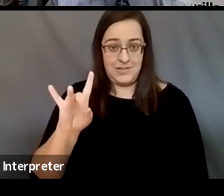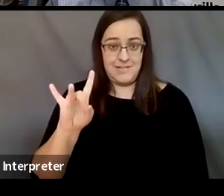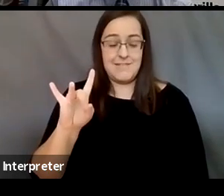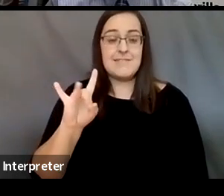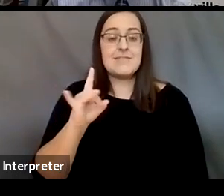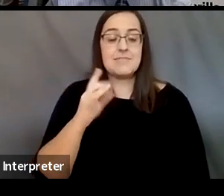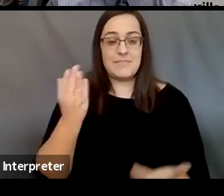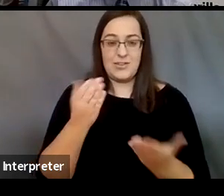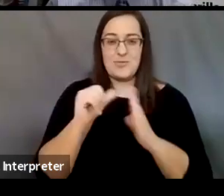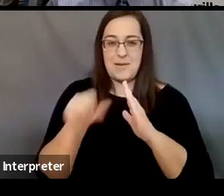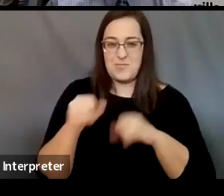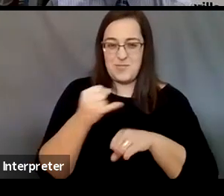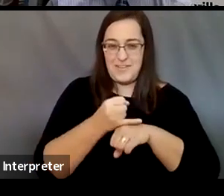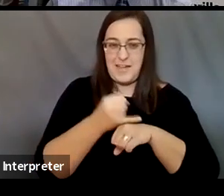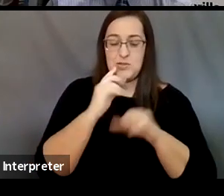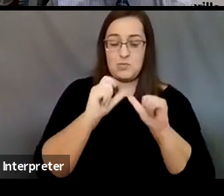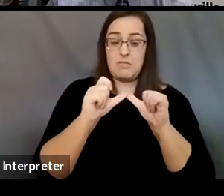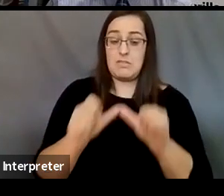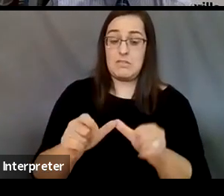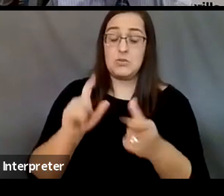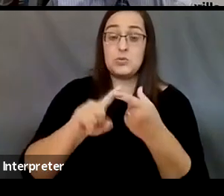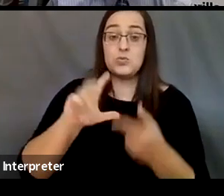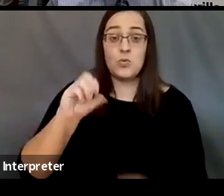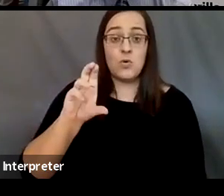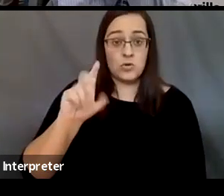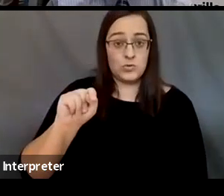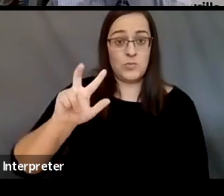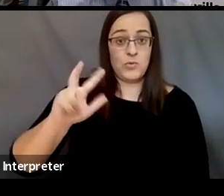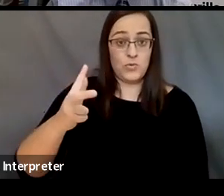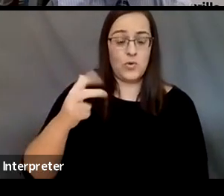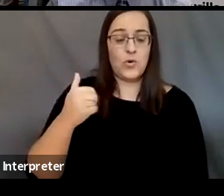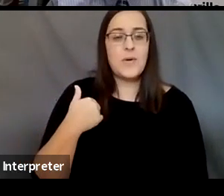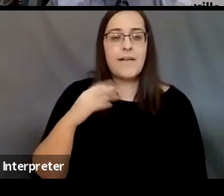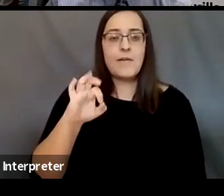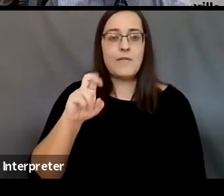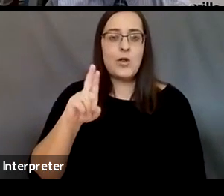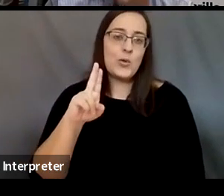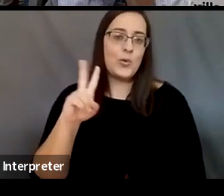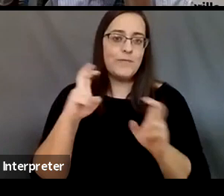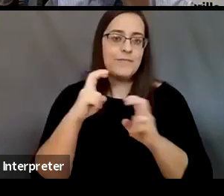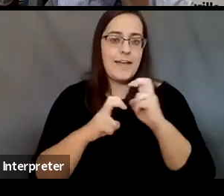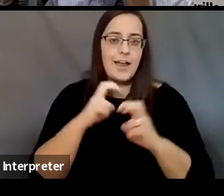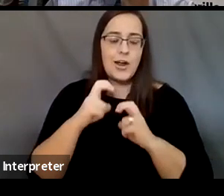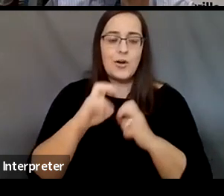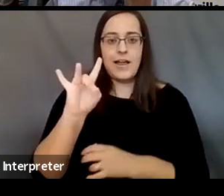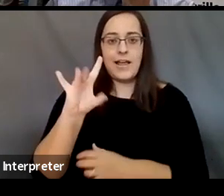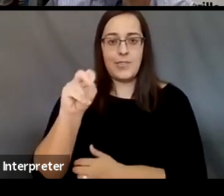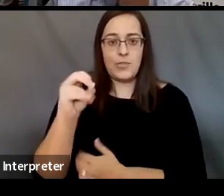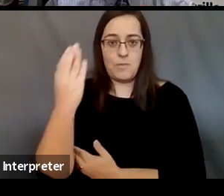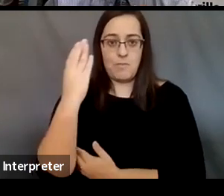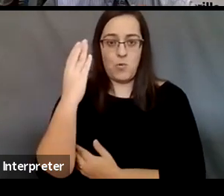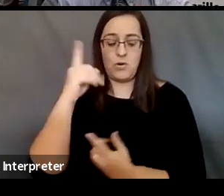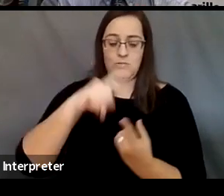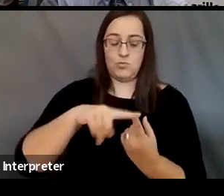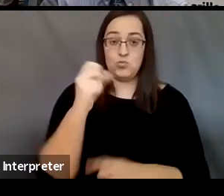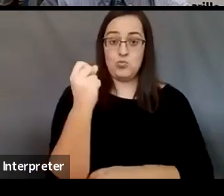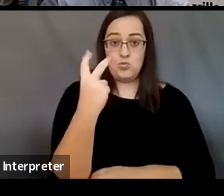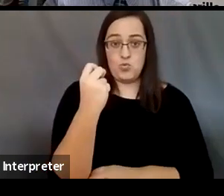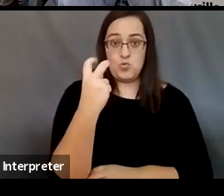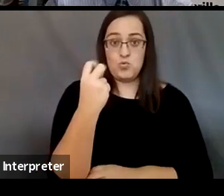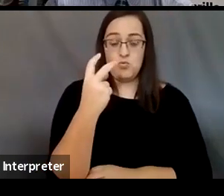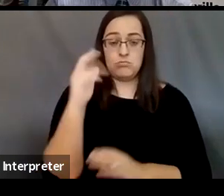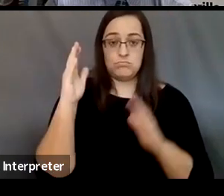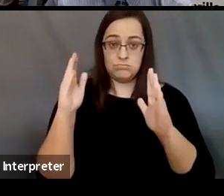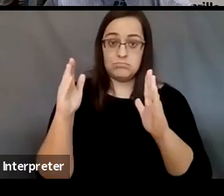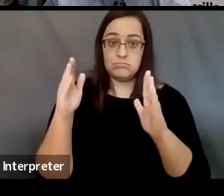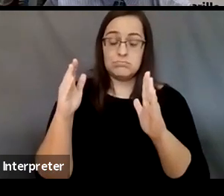and it will go through October 3rd. We will have a flu fair going from 8:30 in the morning to noon. And